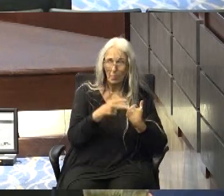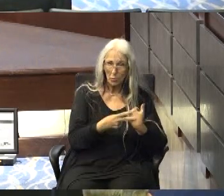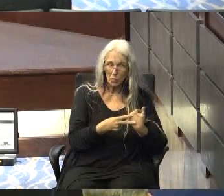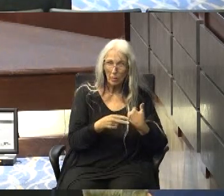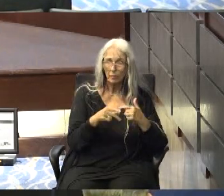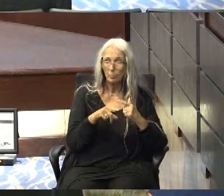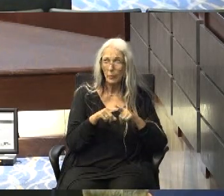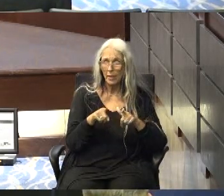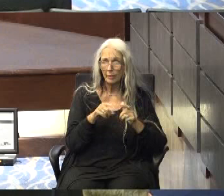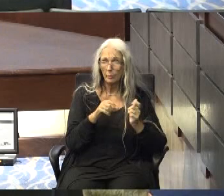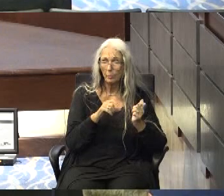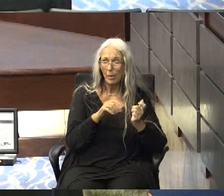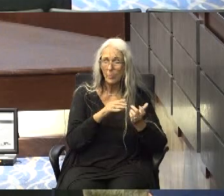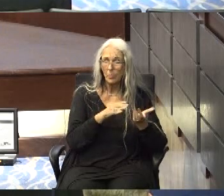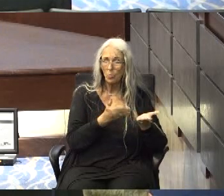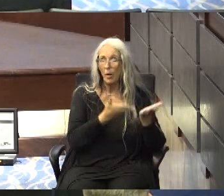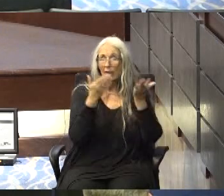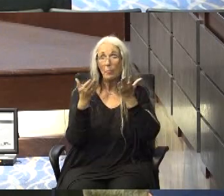to maybe where it was.